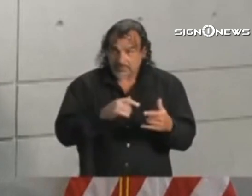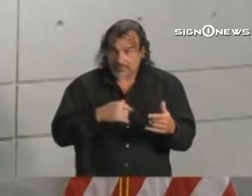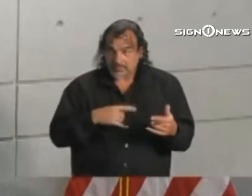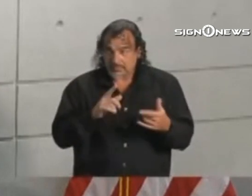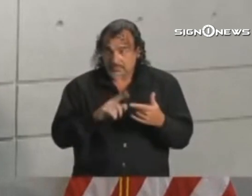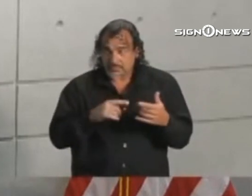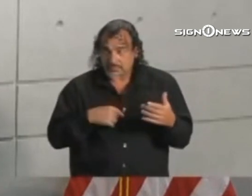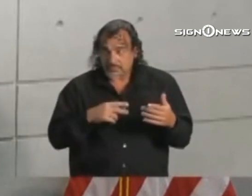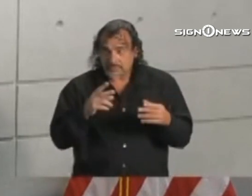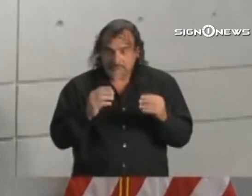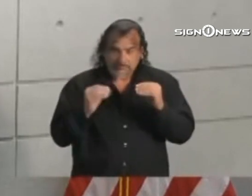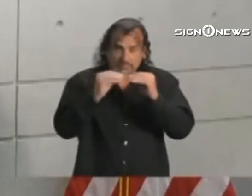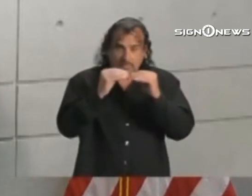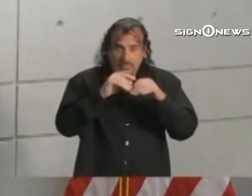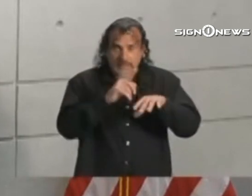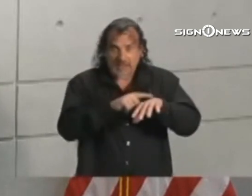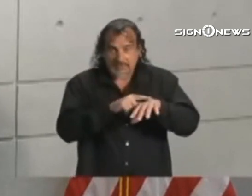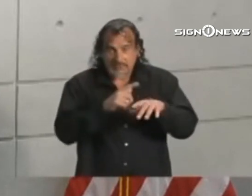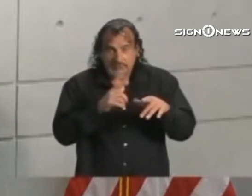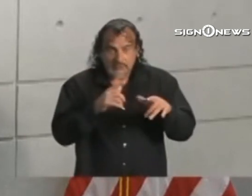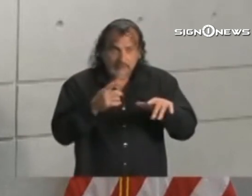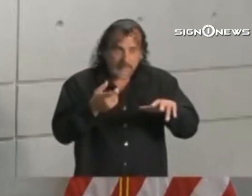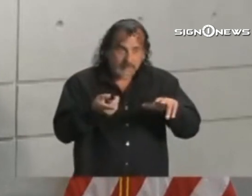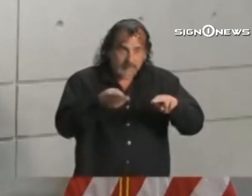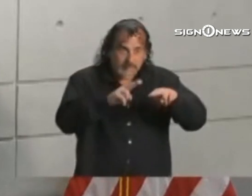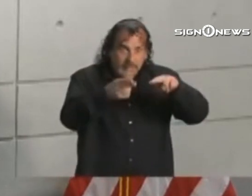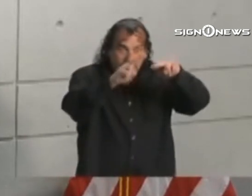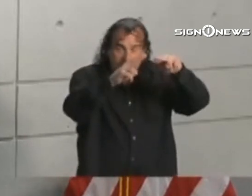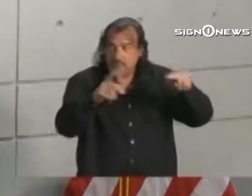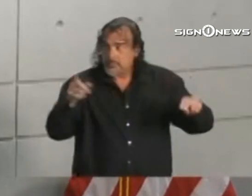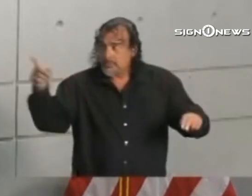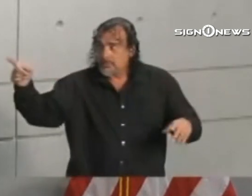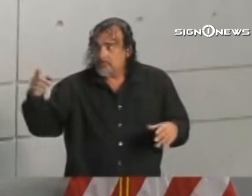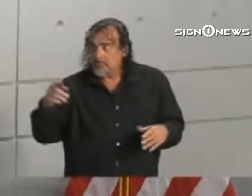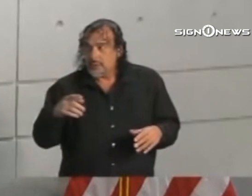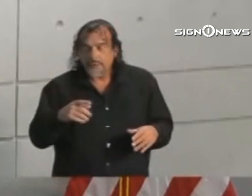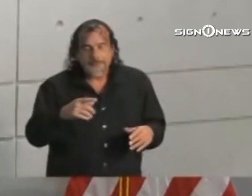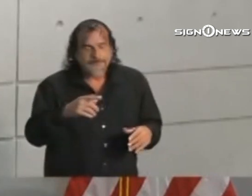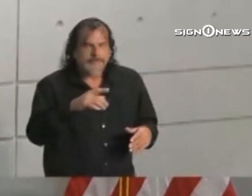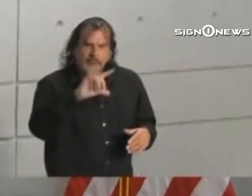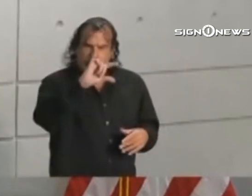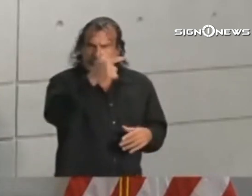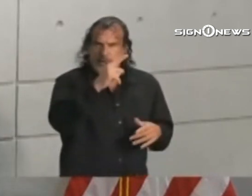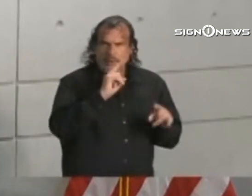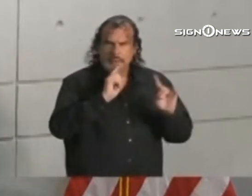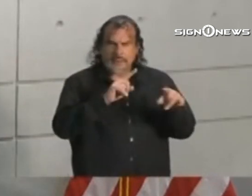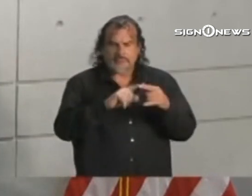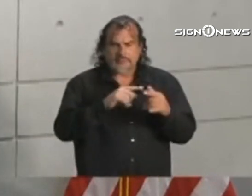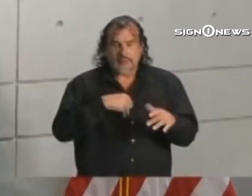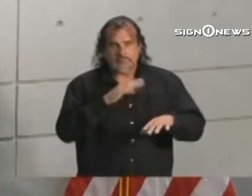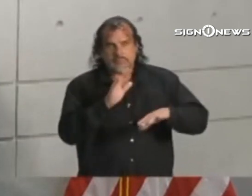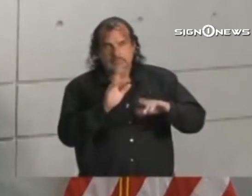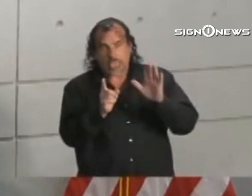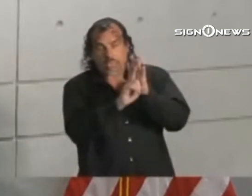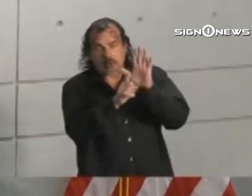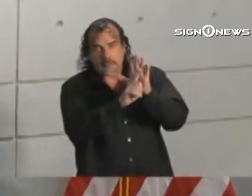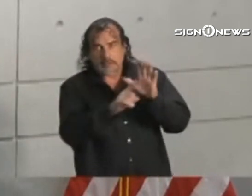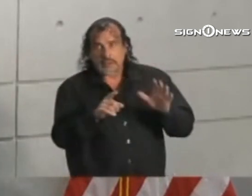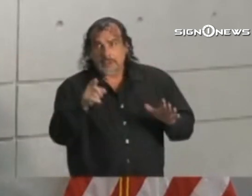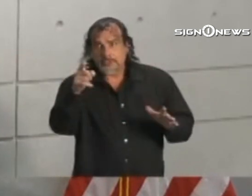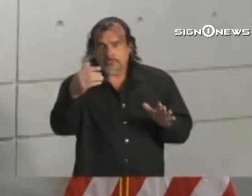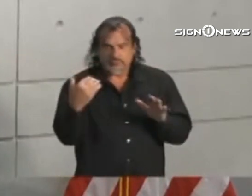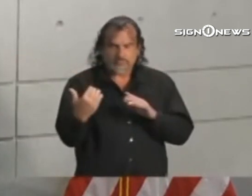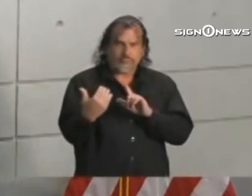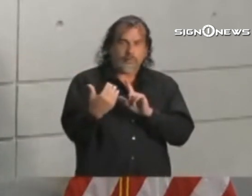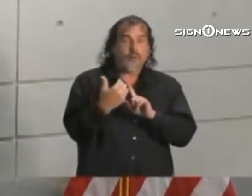season continues? Yeah, I'm going to let Greg address the sounding of alarms, but you remind me of something that I should have already